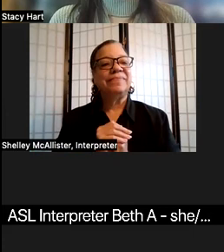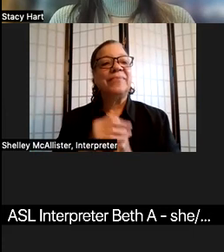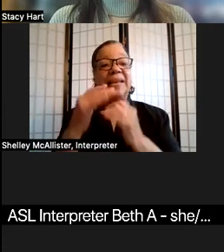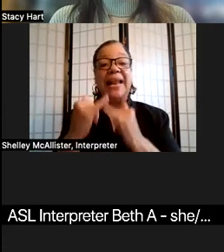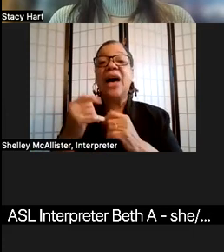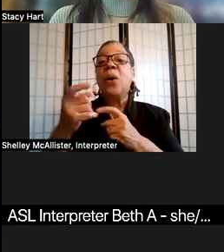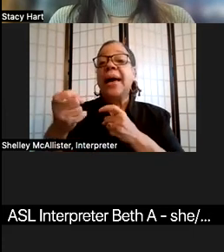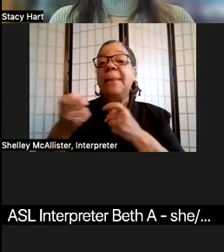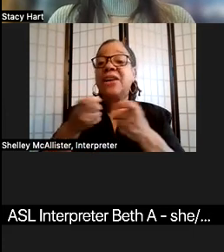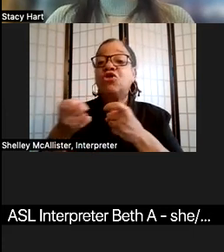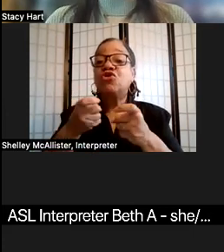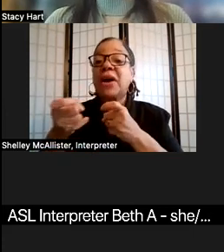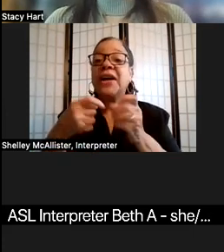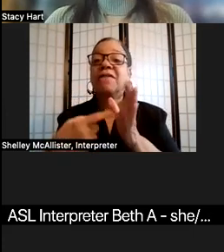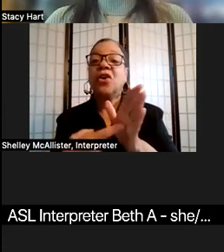administrative requirements.